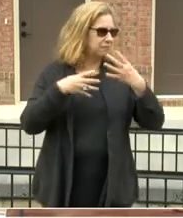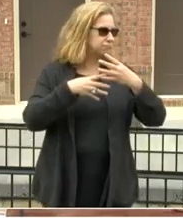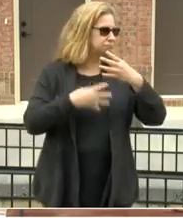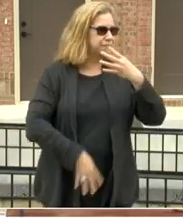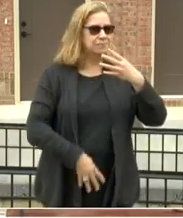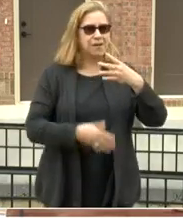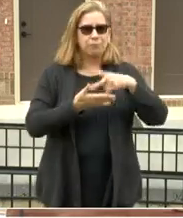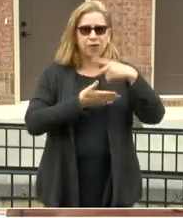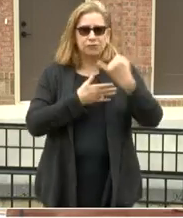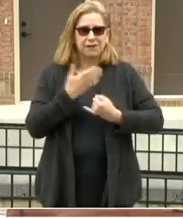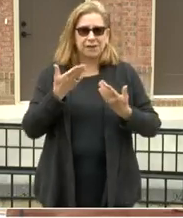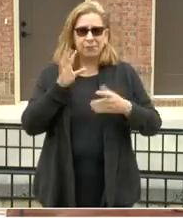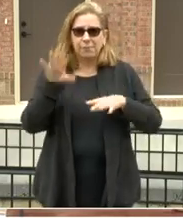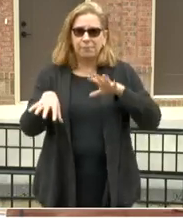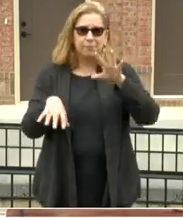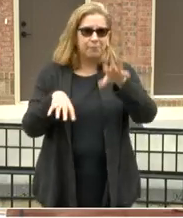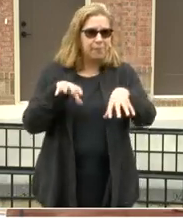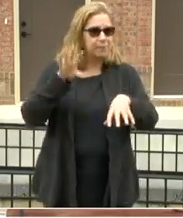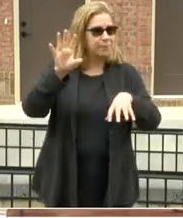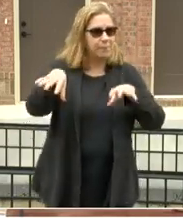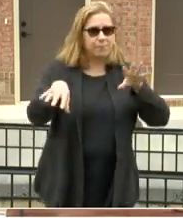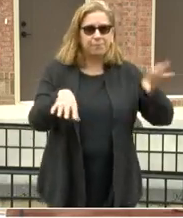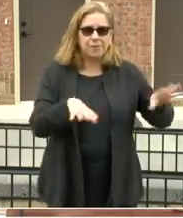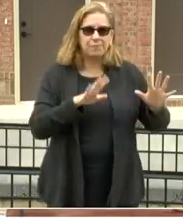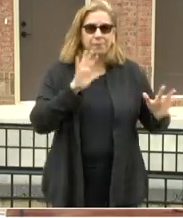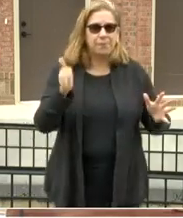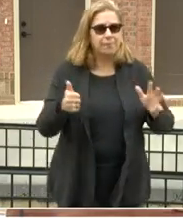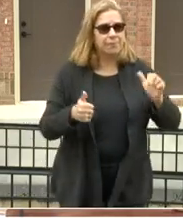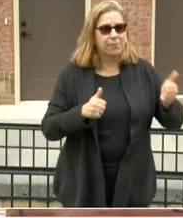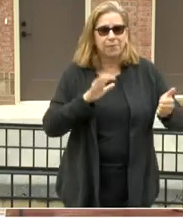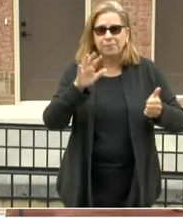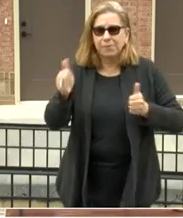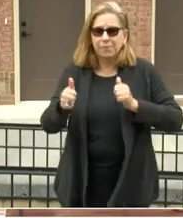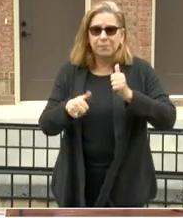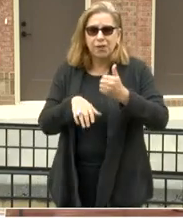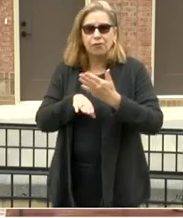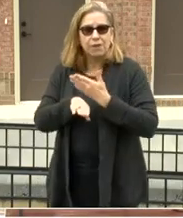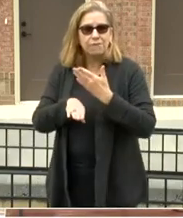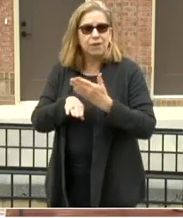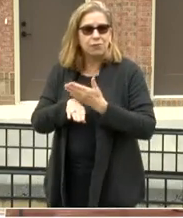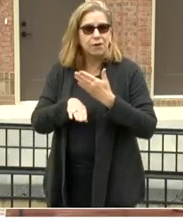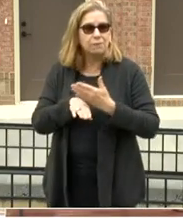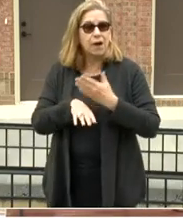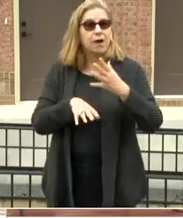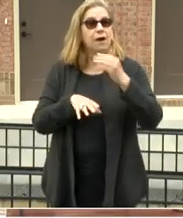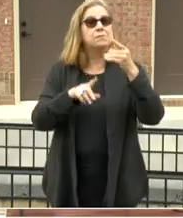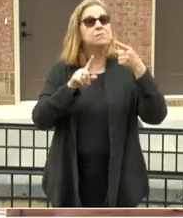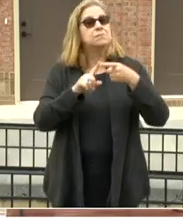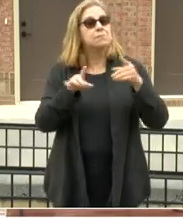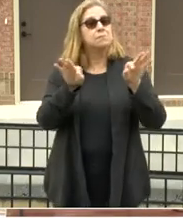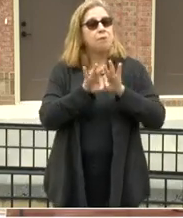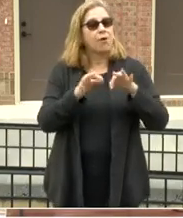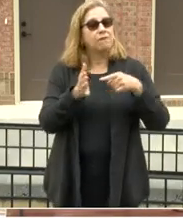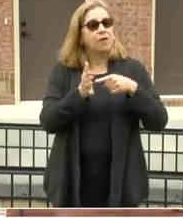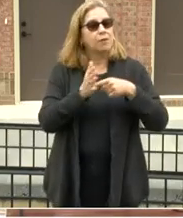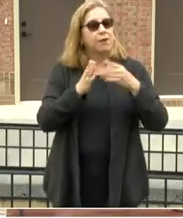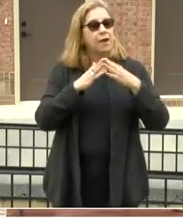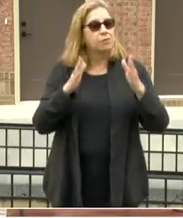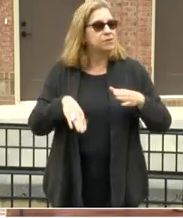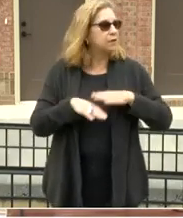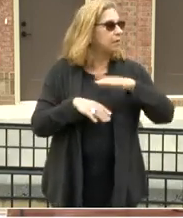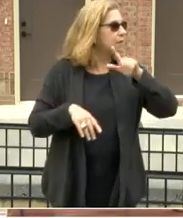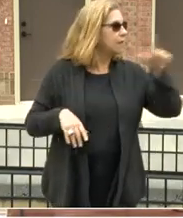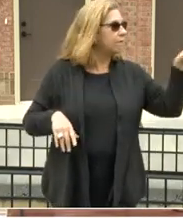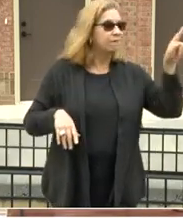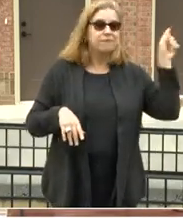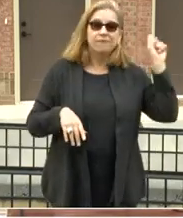organize the development and renovation of the affordable housing units over to our left. We have been working